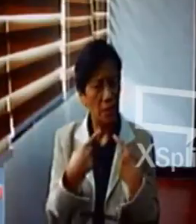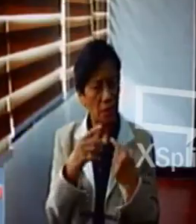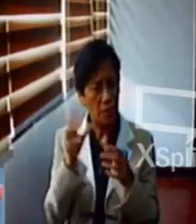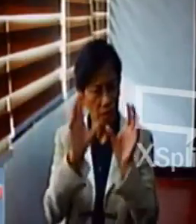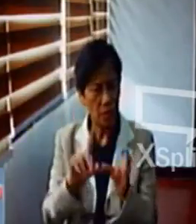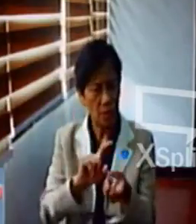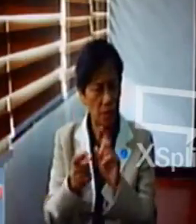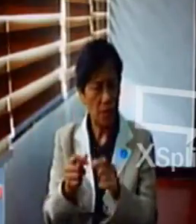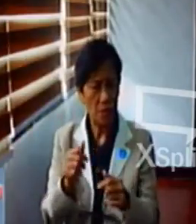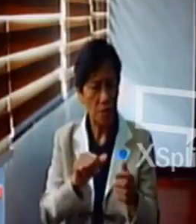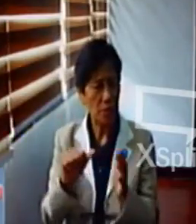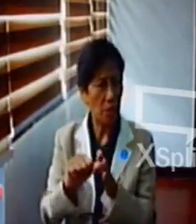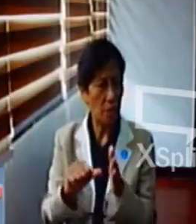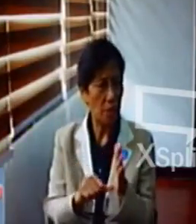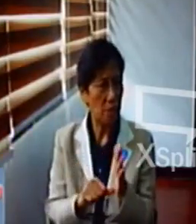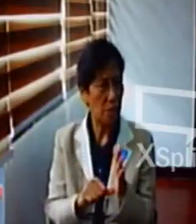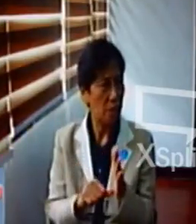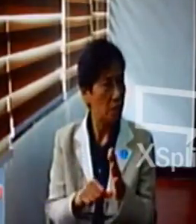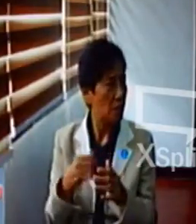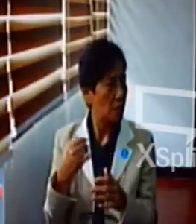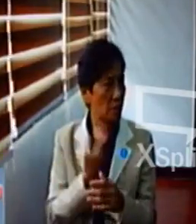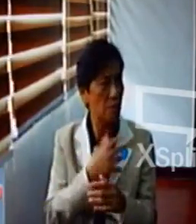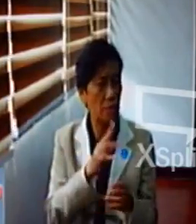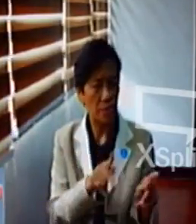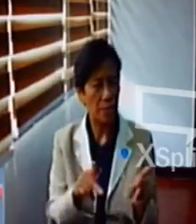meaning we're preparing for that.